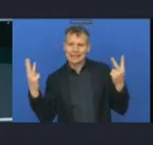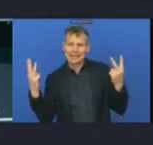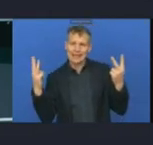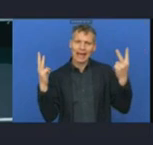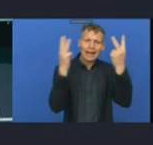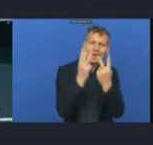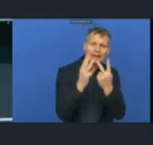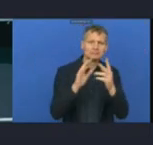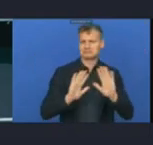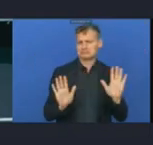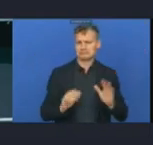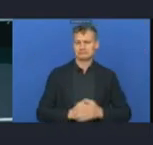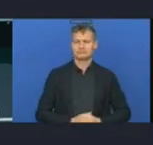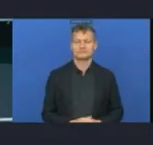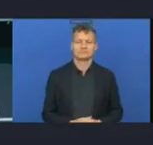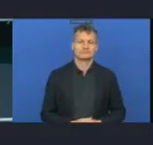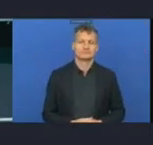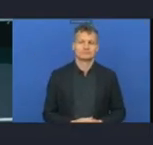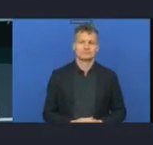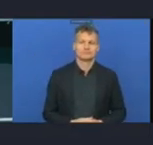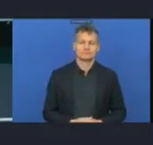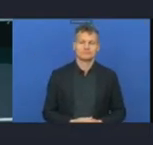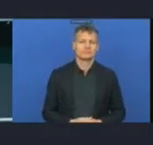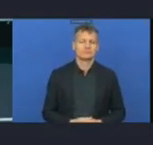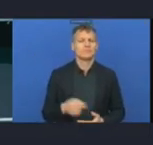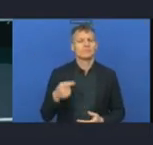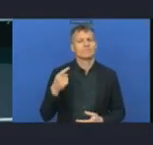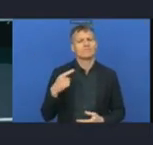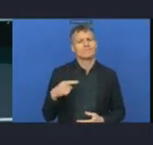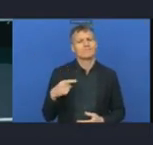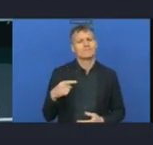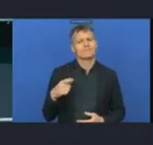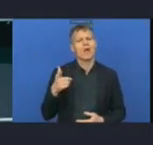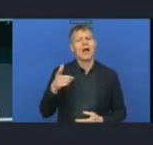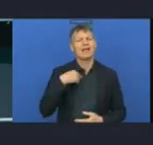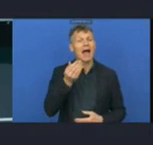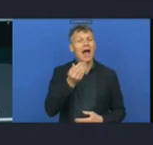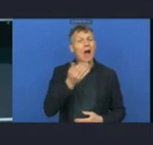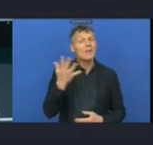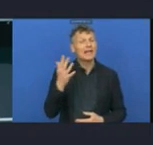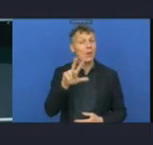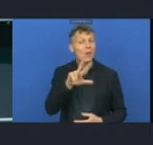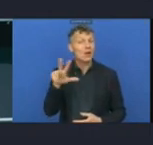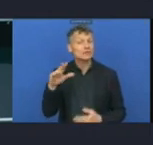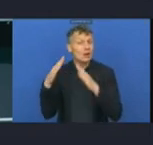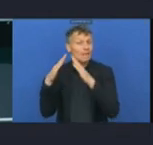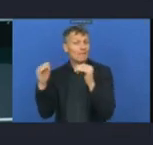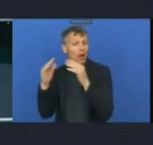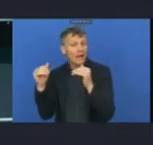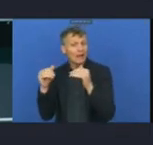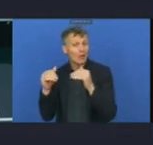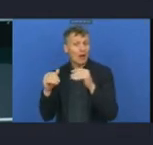So to the question, and how many can be for Western Balkans or other partner countries, as long